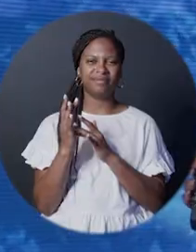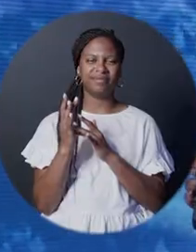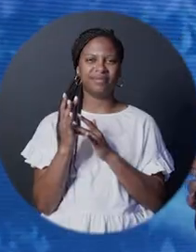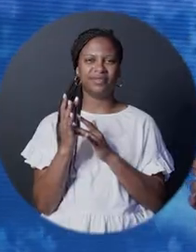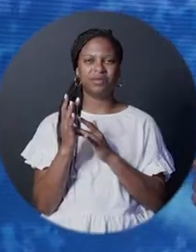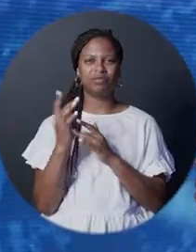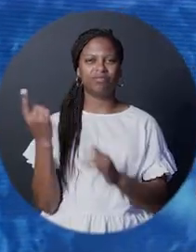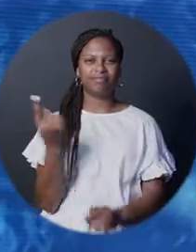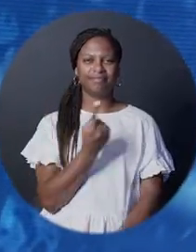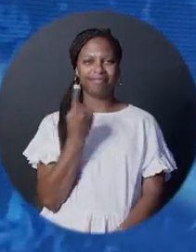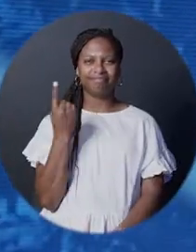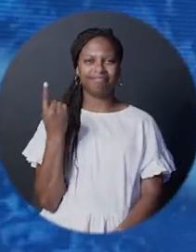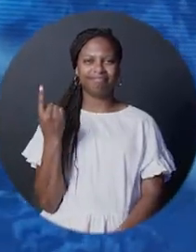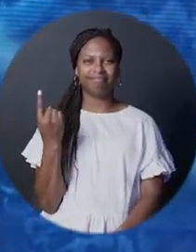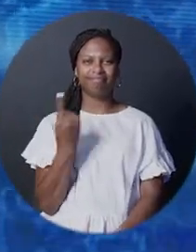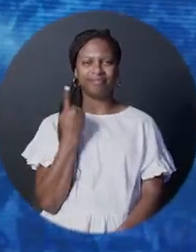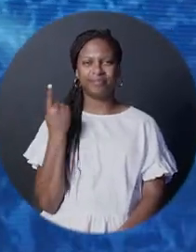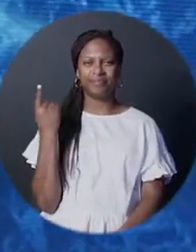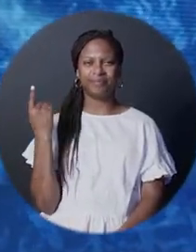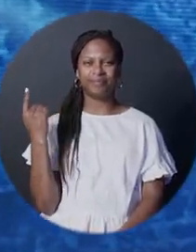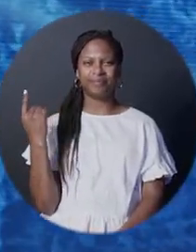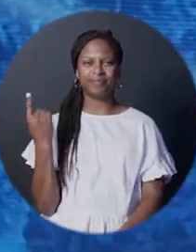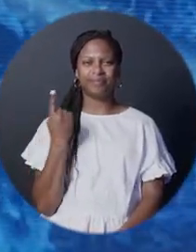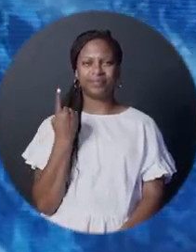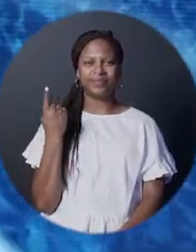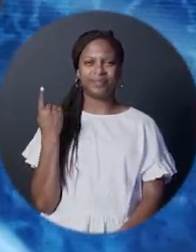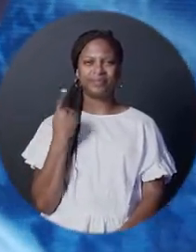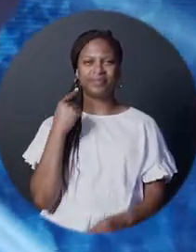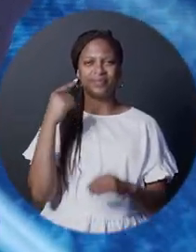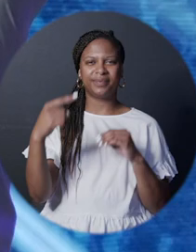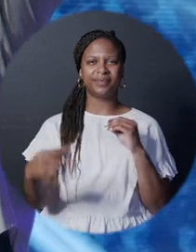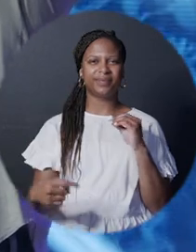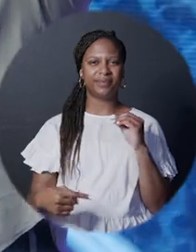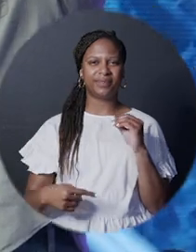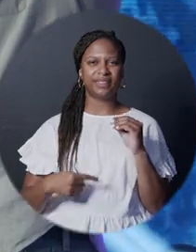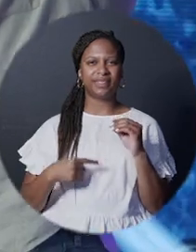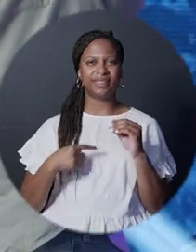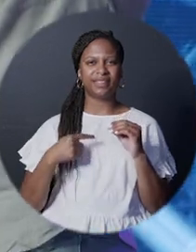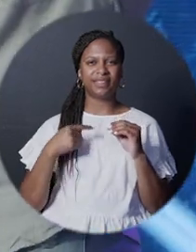Jesus. There is something